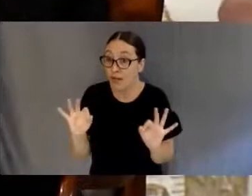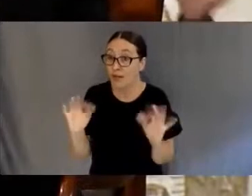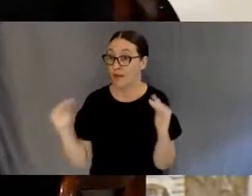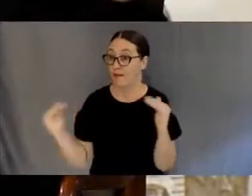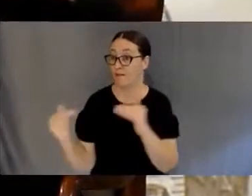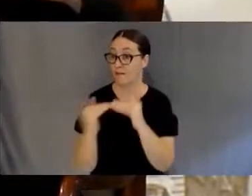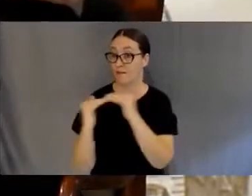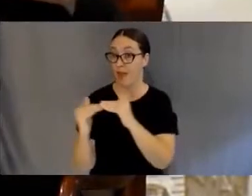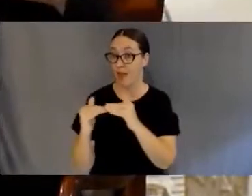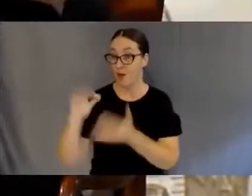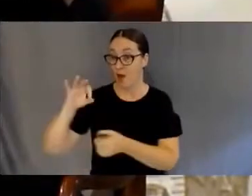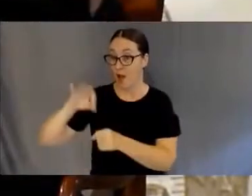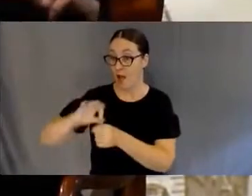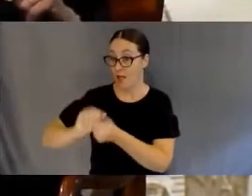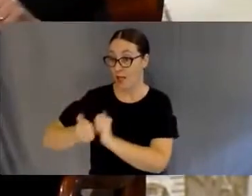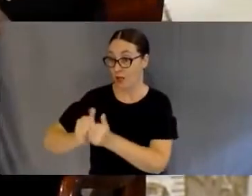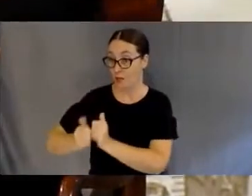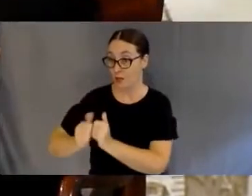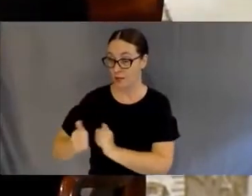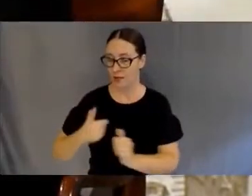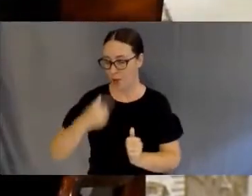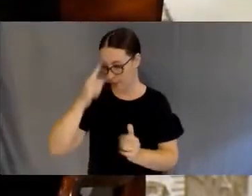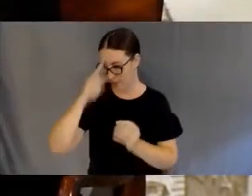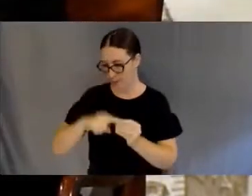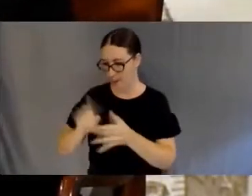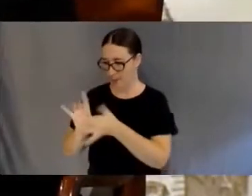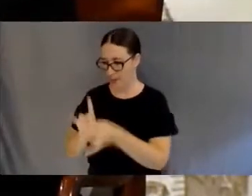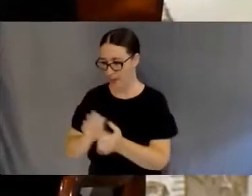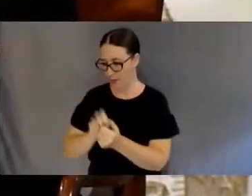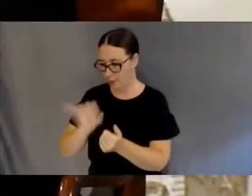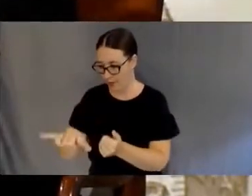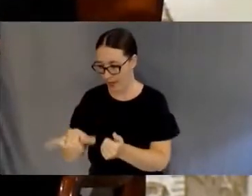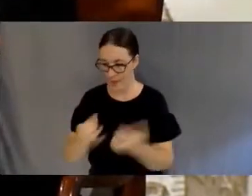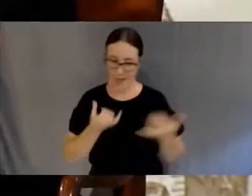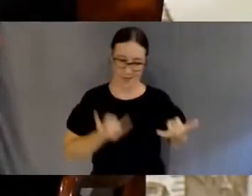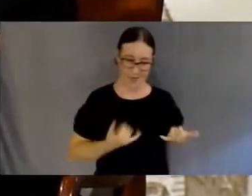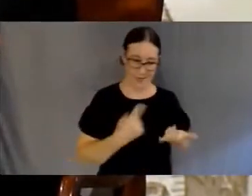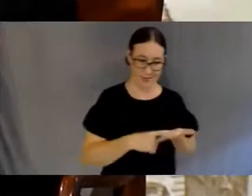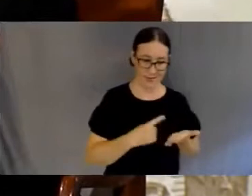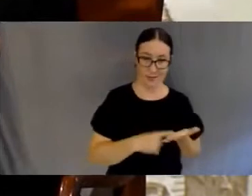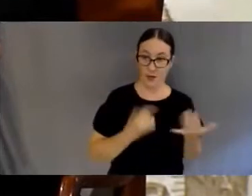would ask us to think about the connection between that and the conversation we're having right now.